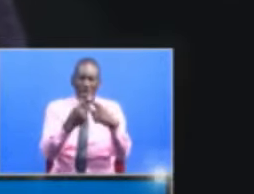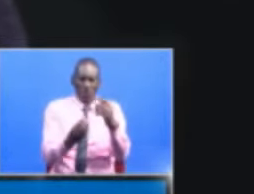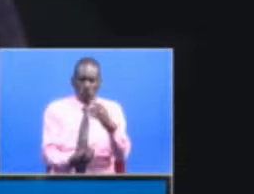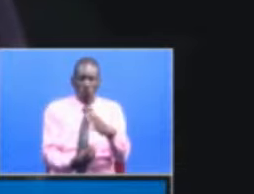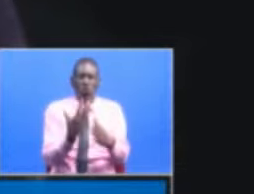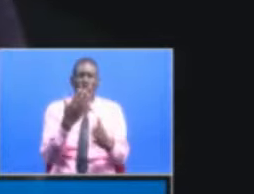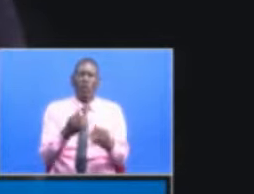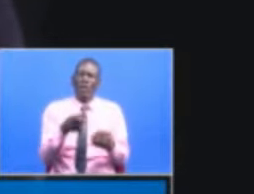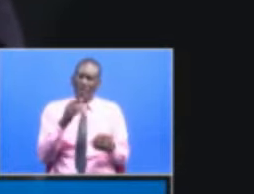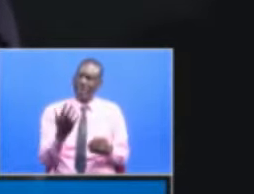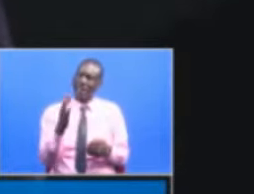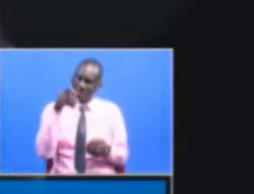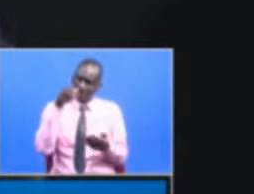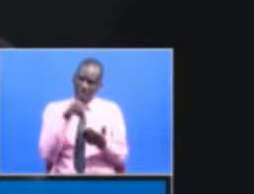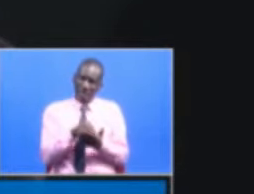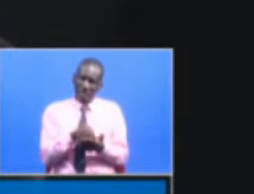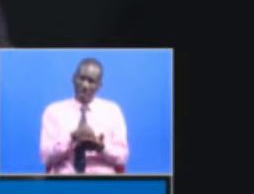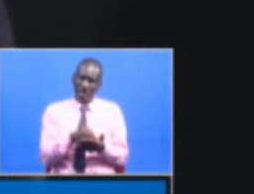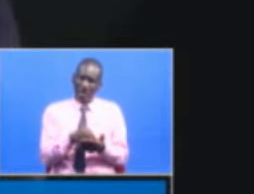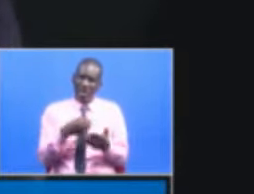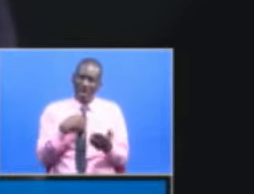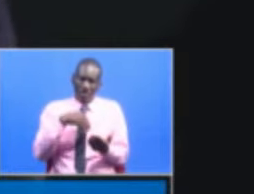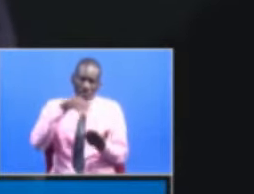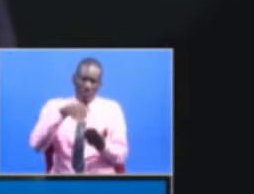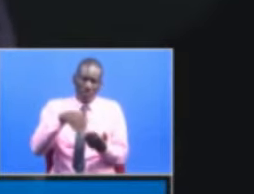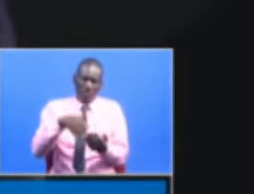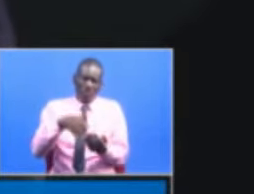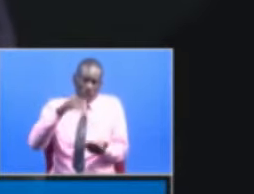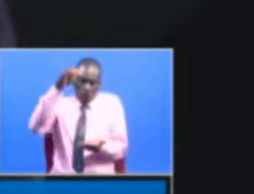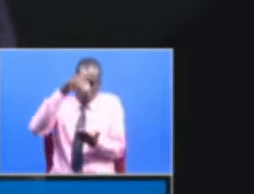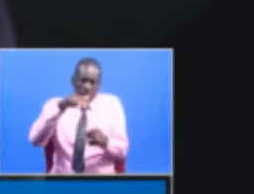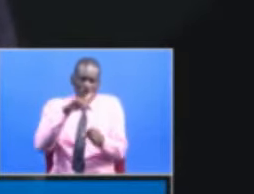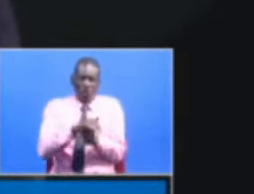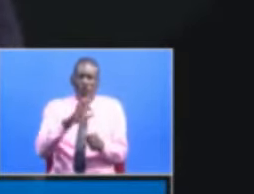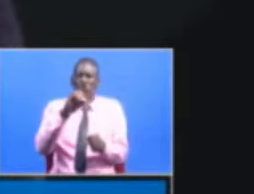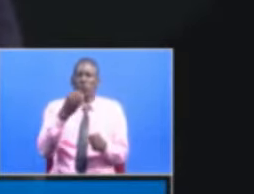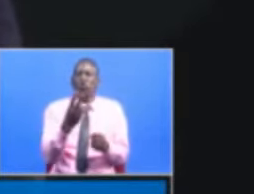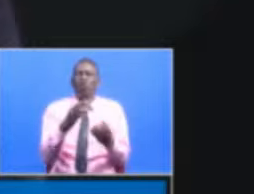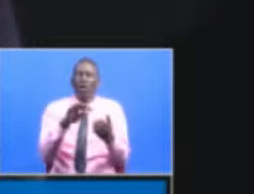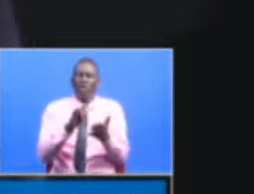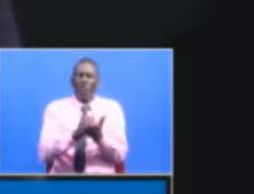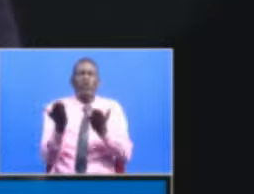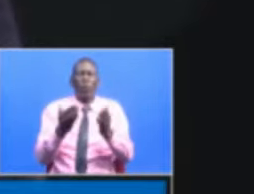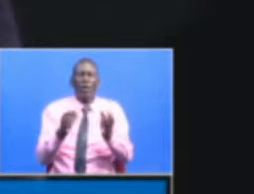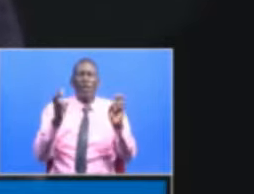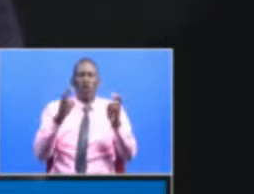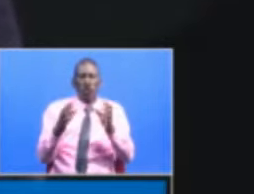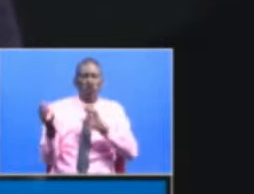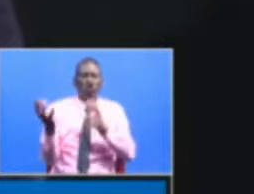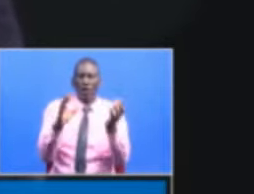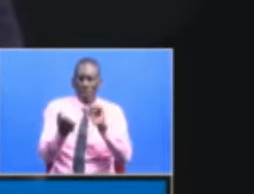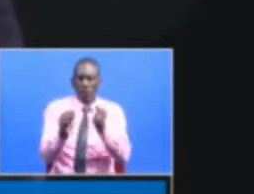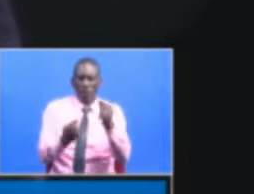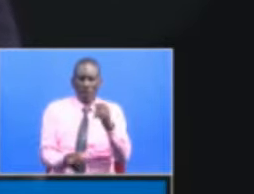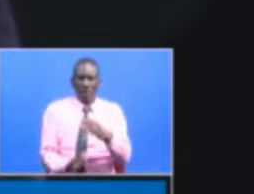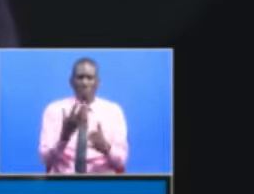trees are storing a lot of carbon. Mm. And that's where actually the issue of climate change comes in. What trees do is that they